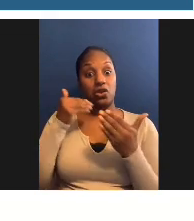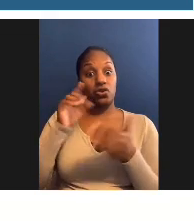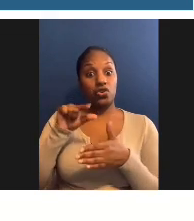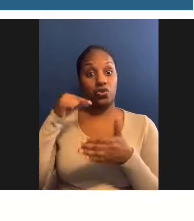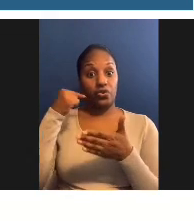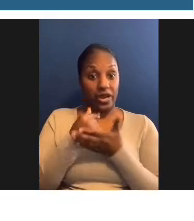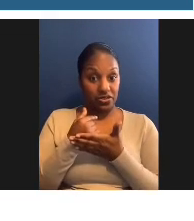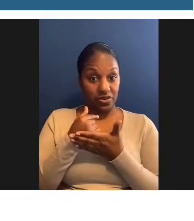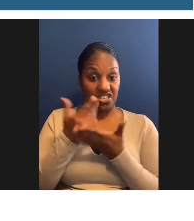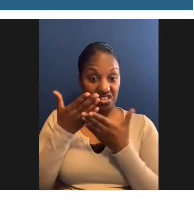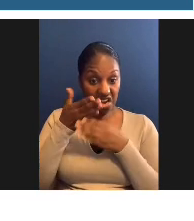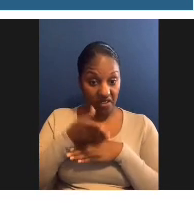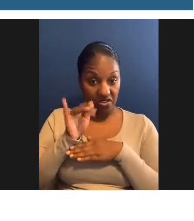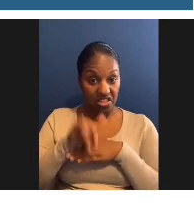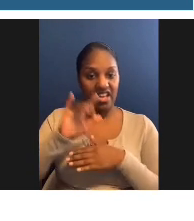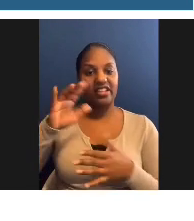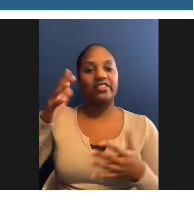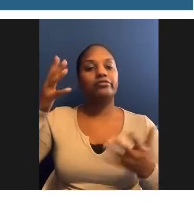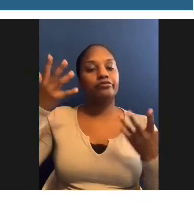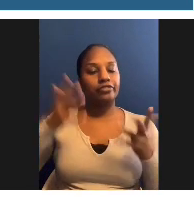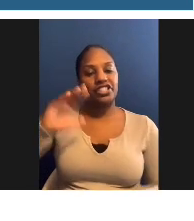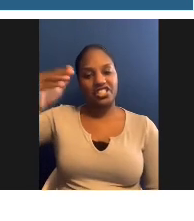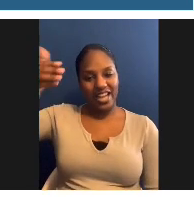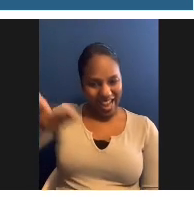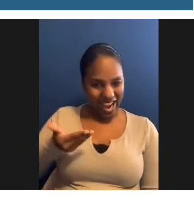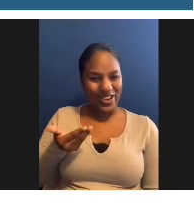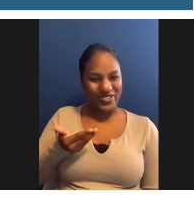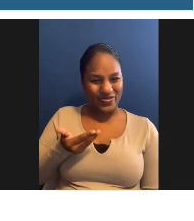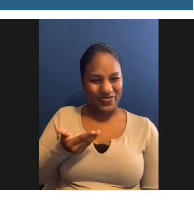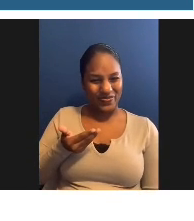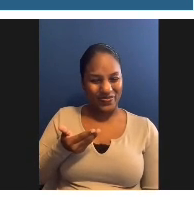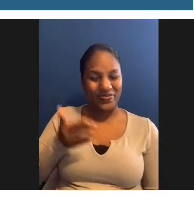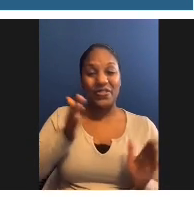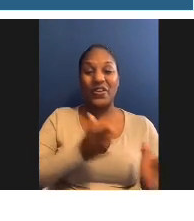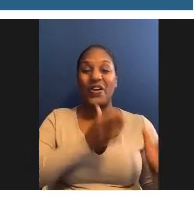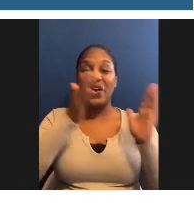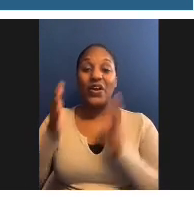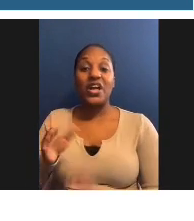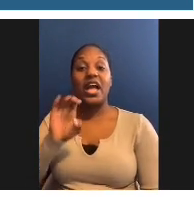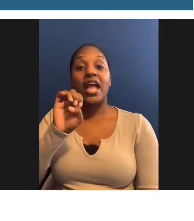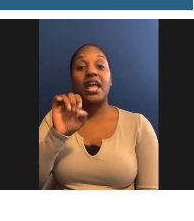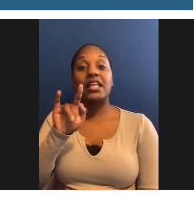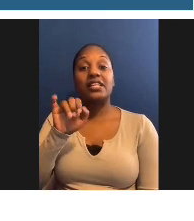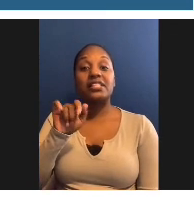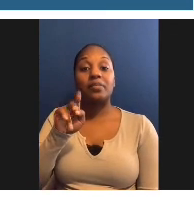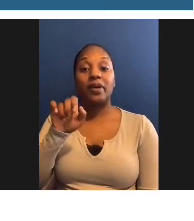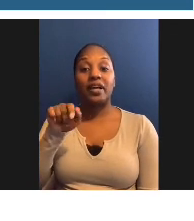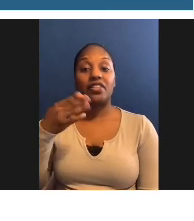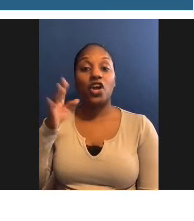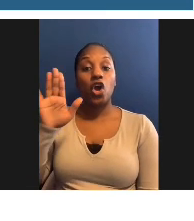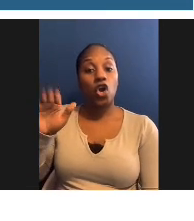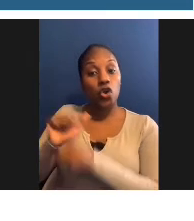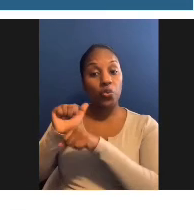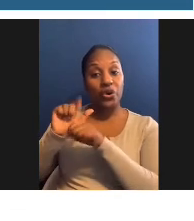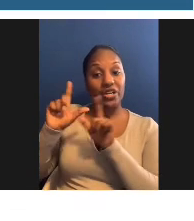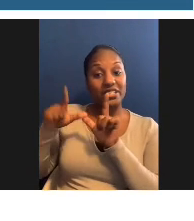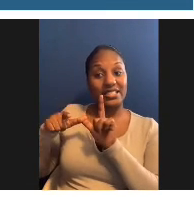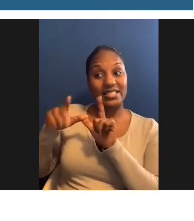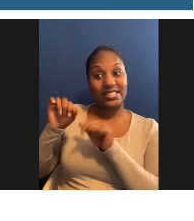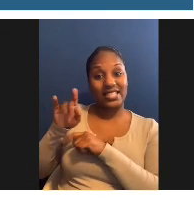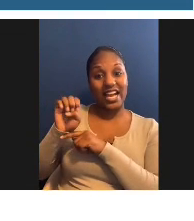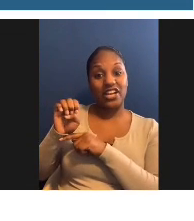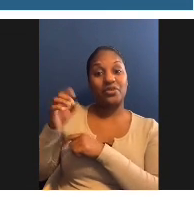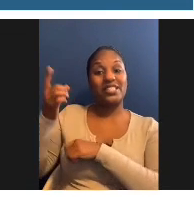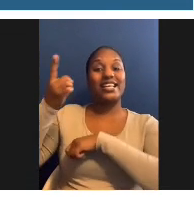him. This is Elizabeth, and her work exploration site was a